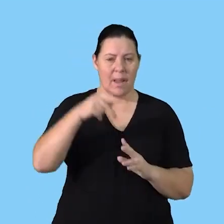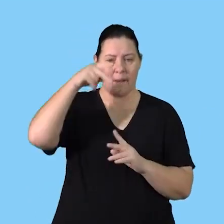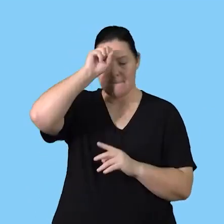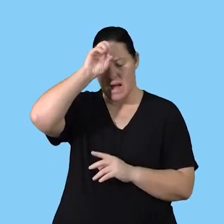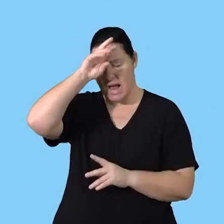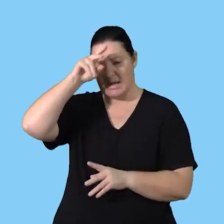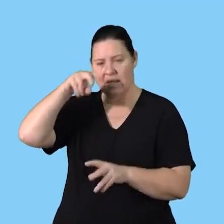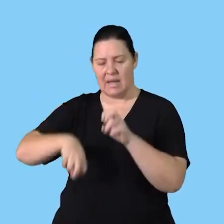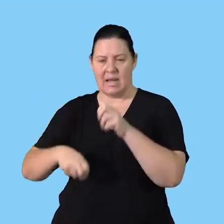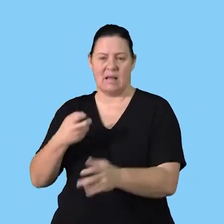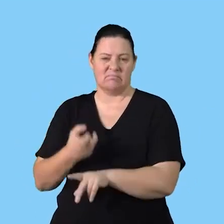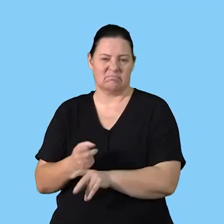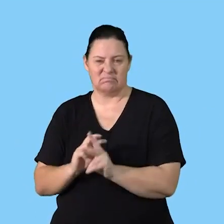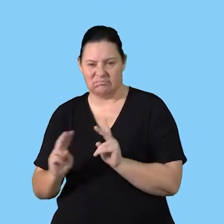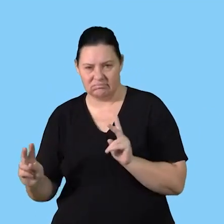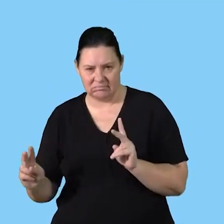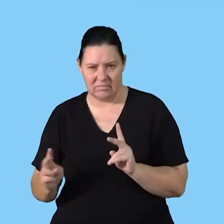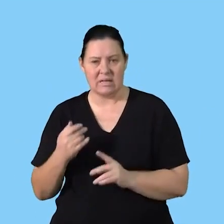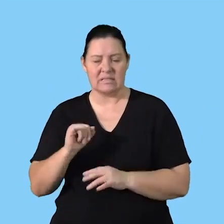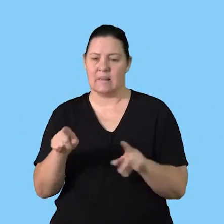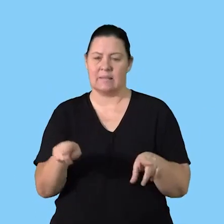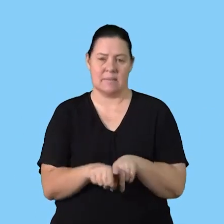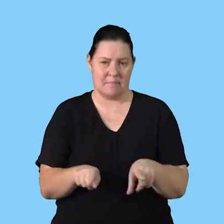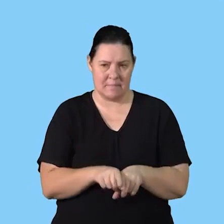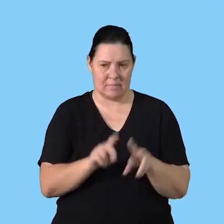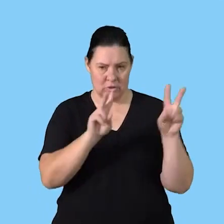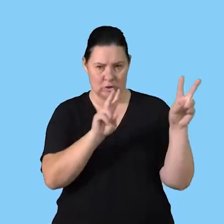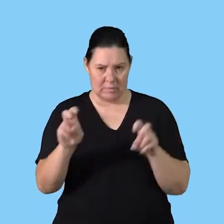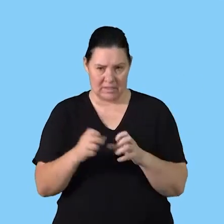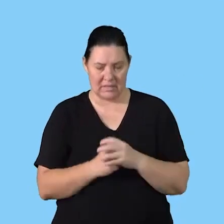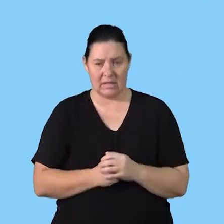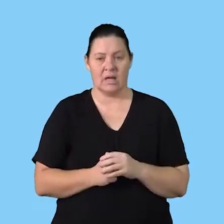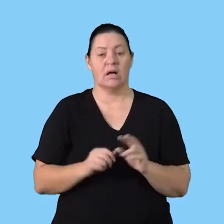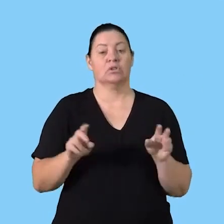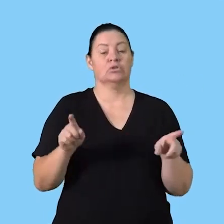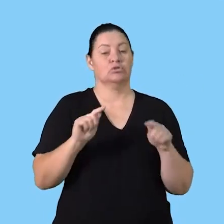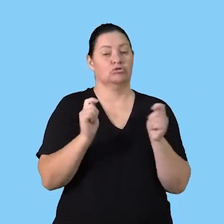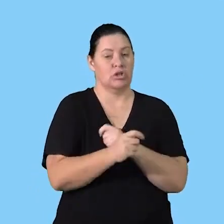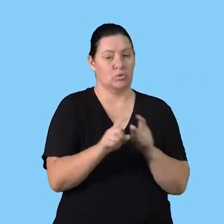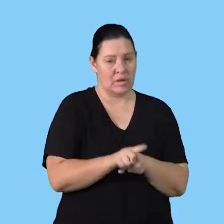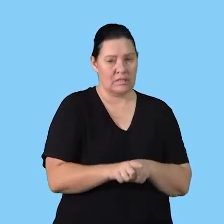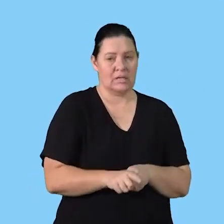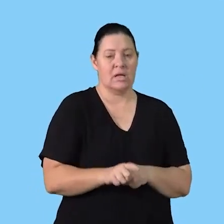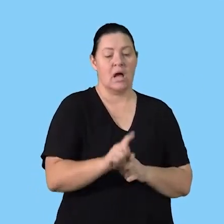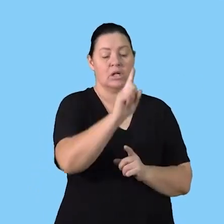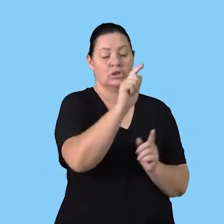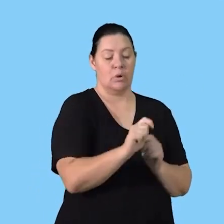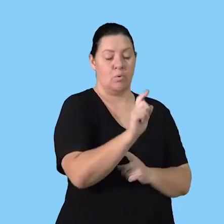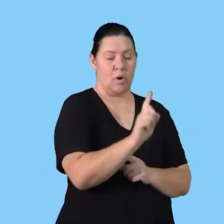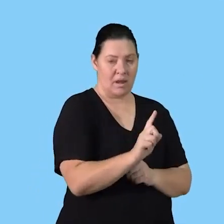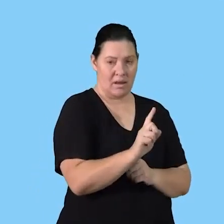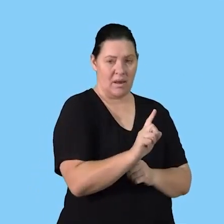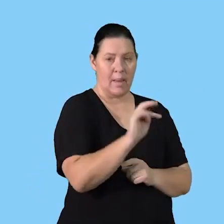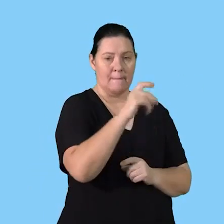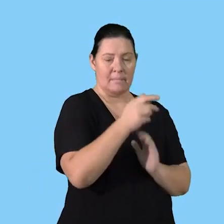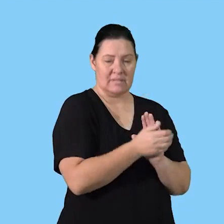and mining in South Africa, those topics are still the same. What has changed is that in term 1 map skills,